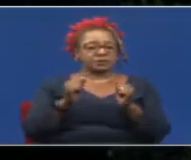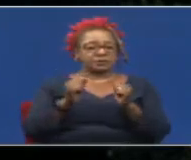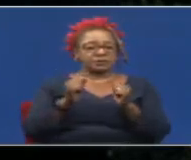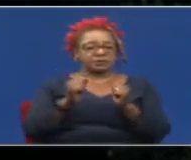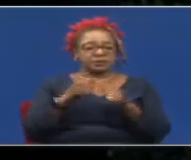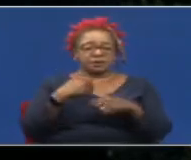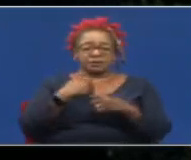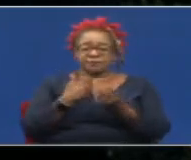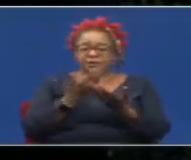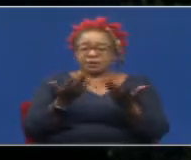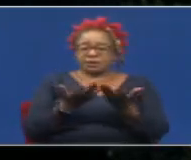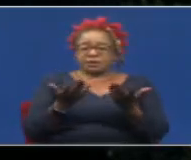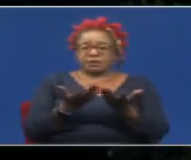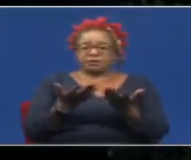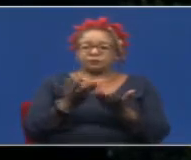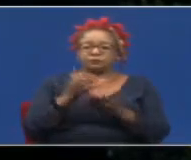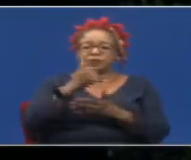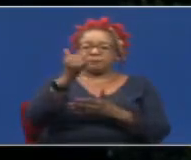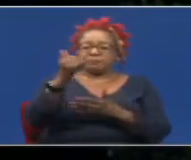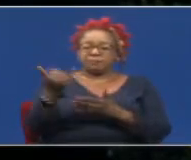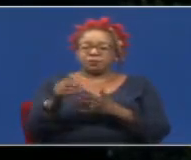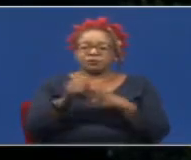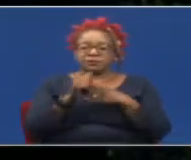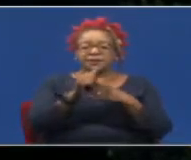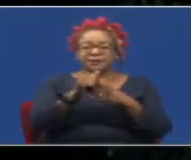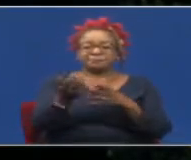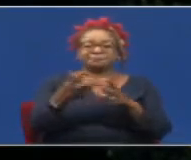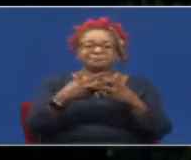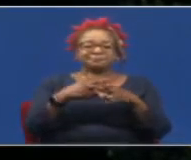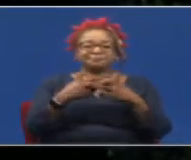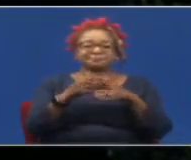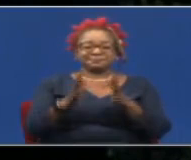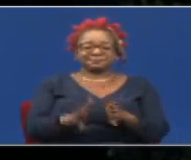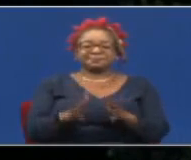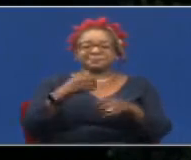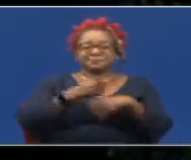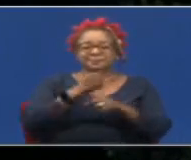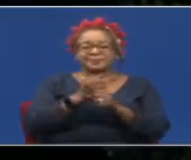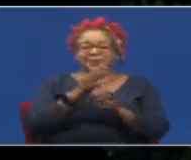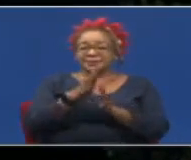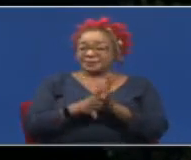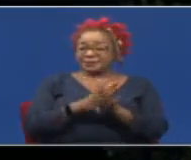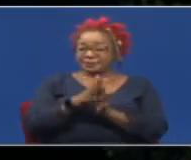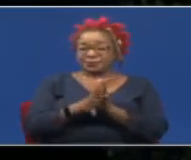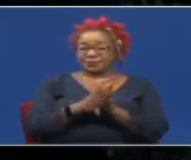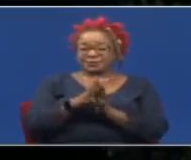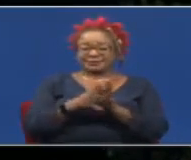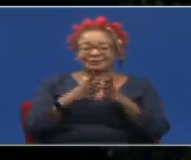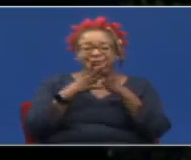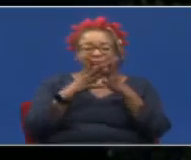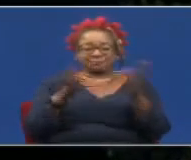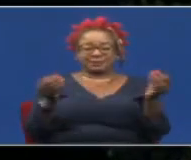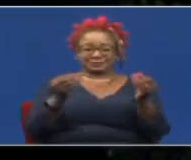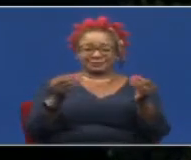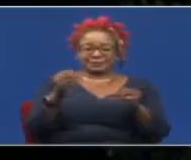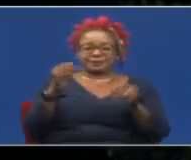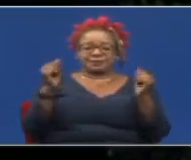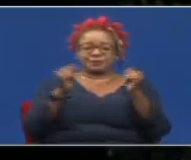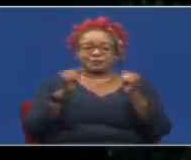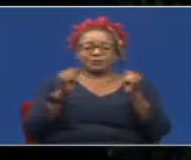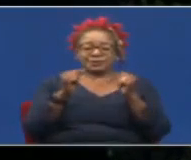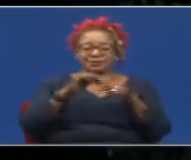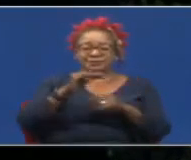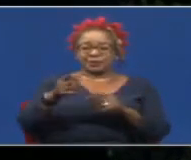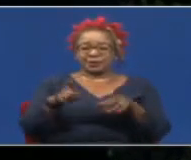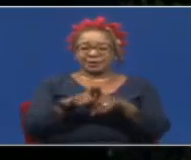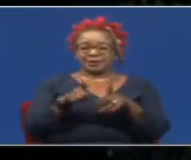A myth is told of how a map that was guiding engineers constructing the 250 kilometers Nairobi-Nanyuki railway got lost in Nanyuki town as